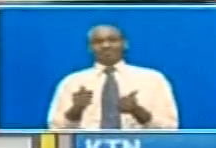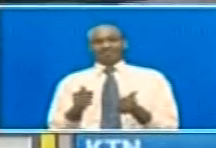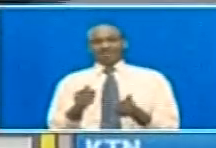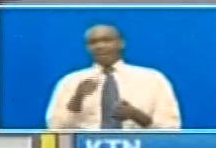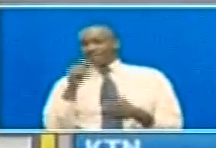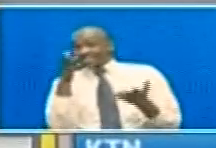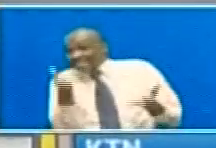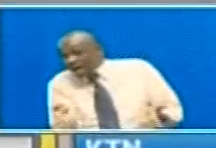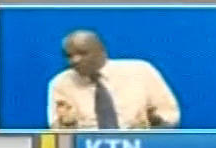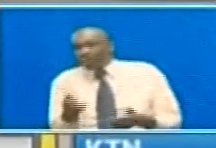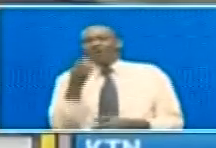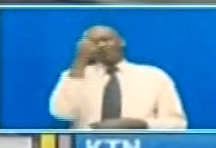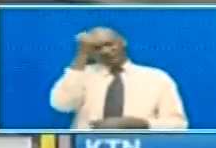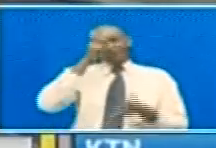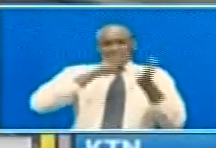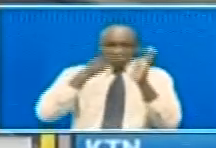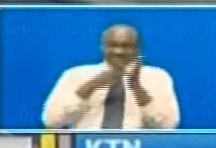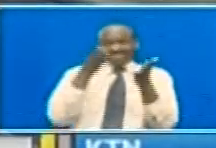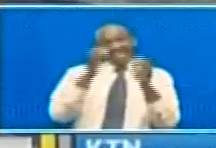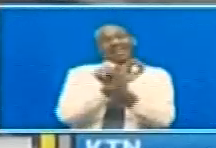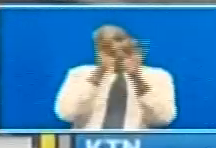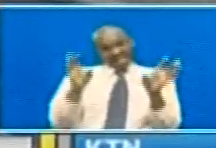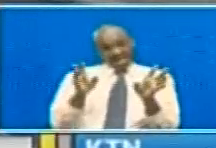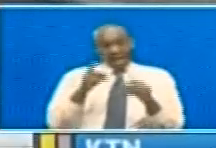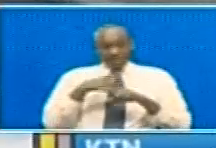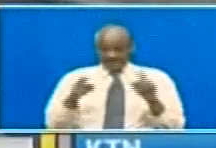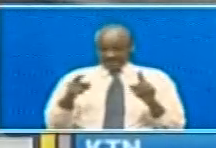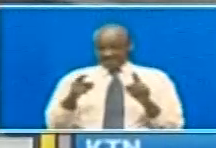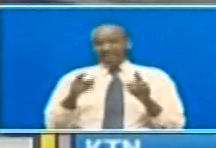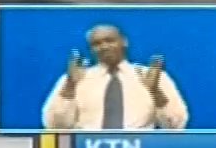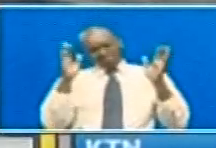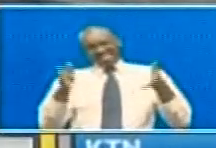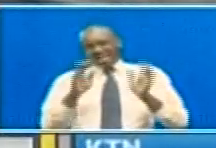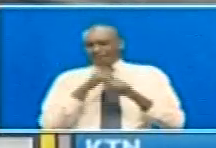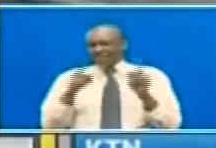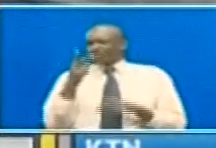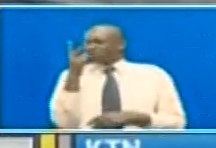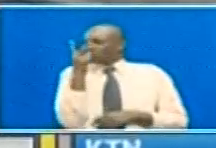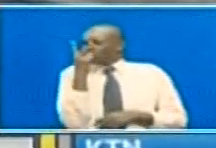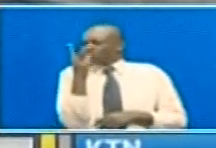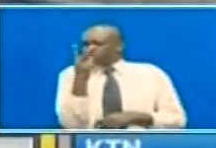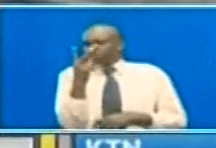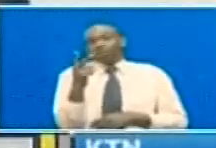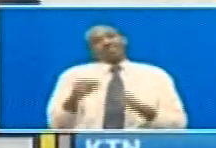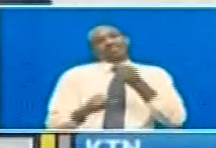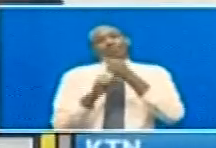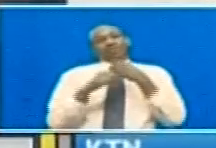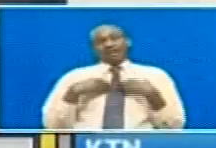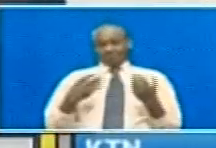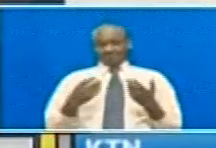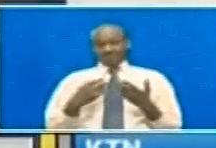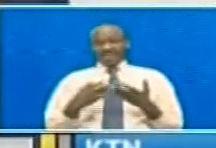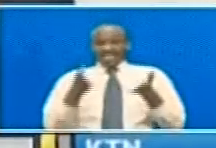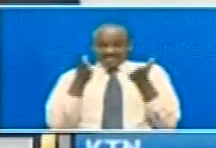So far, five projects have been identified under the PPP framework, but only two have received support. But